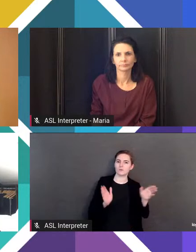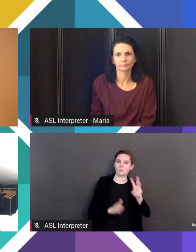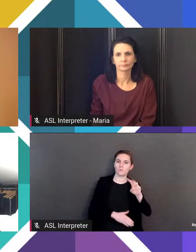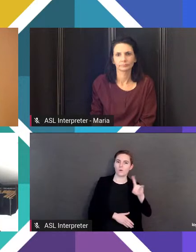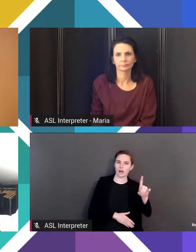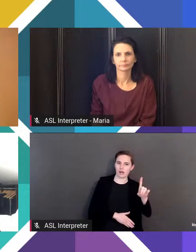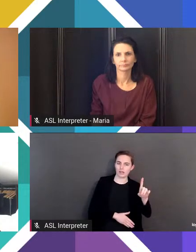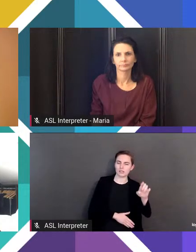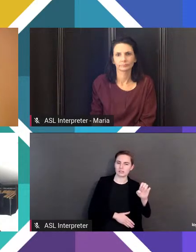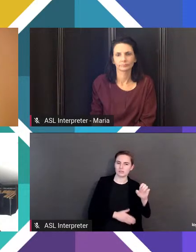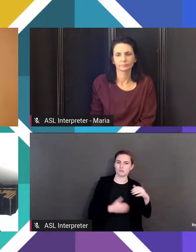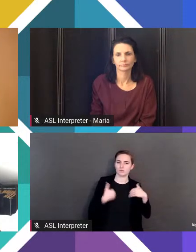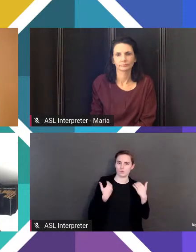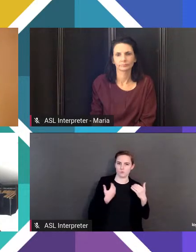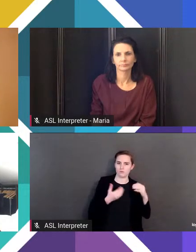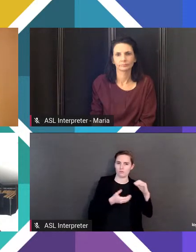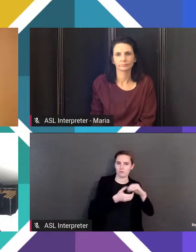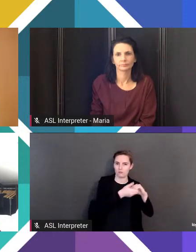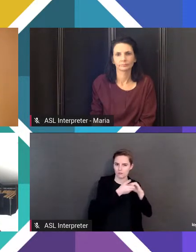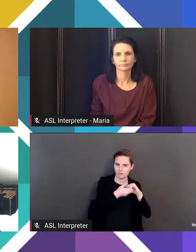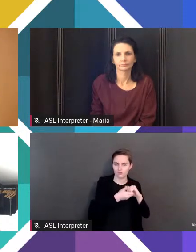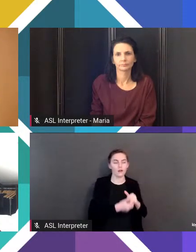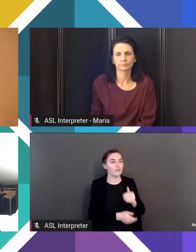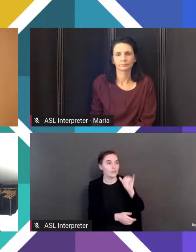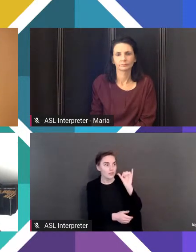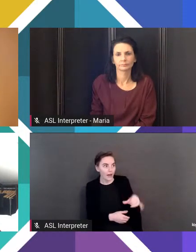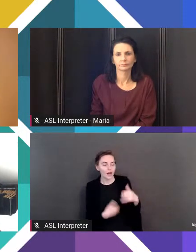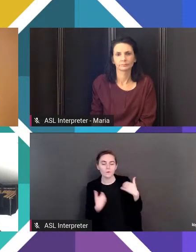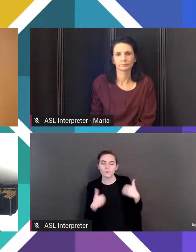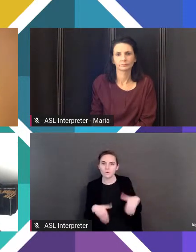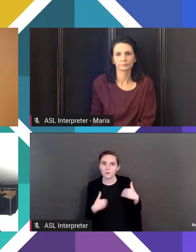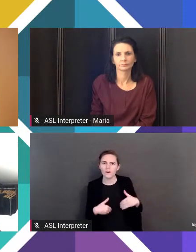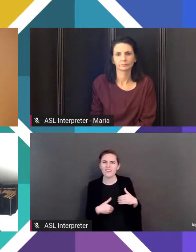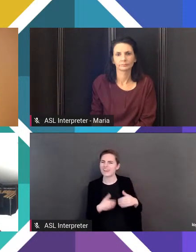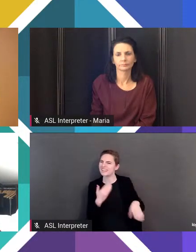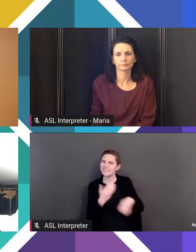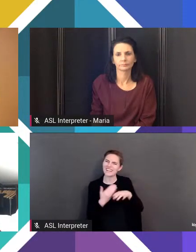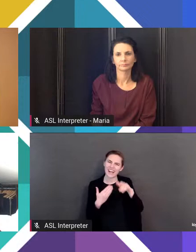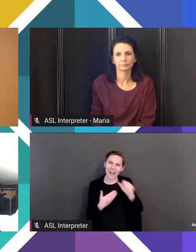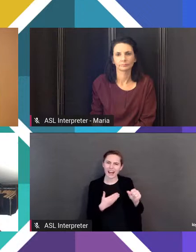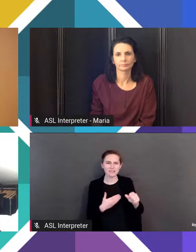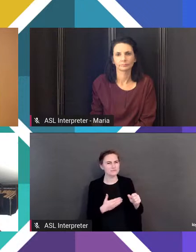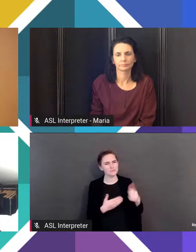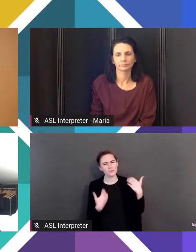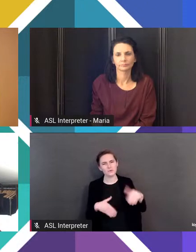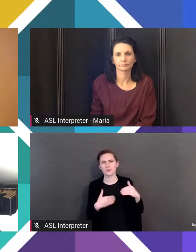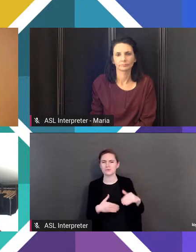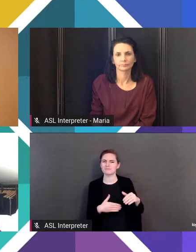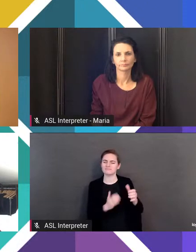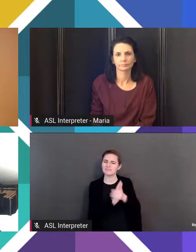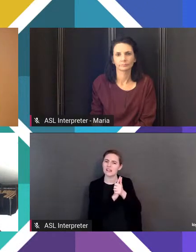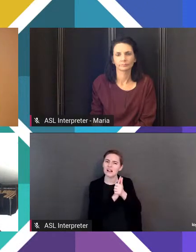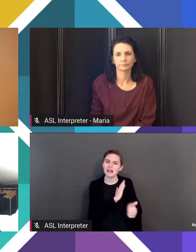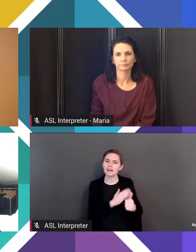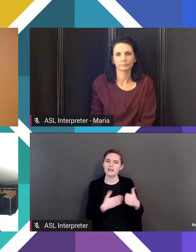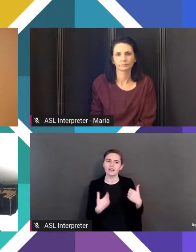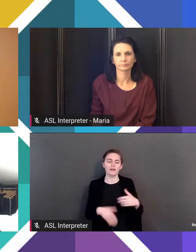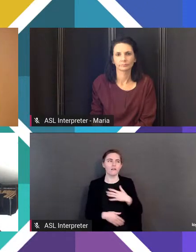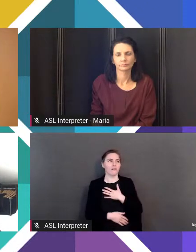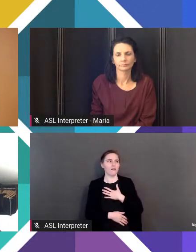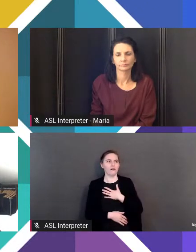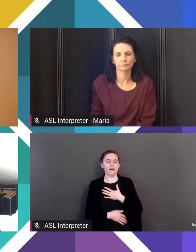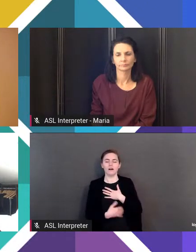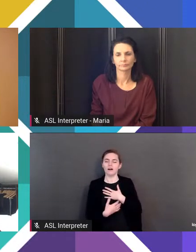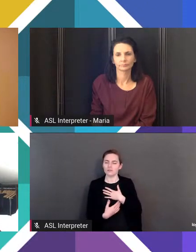kids are kicking ass, and like, and I feel like that's honestly like where I think like, and we have to continue like